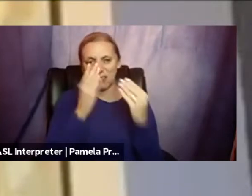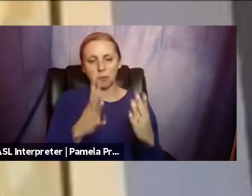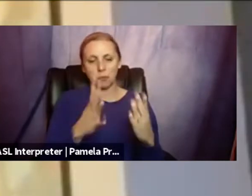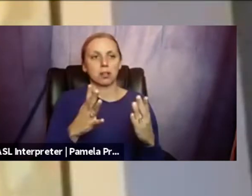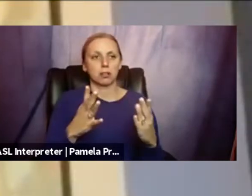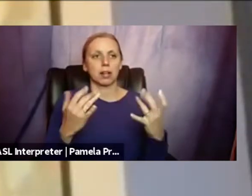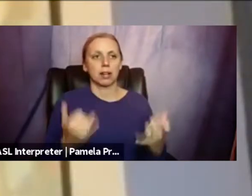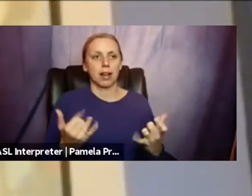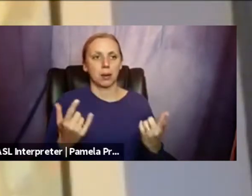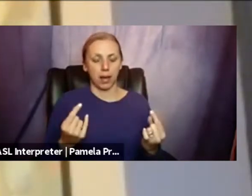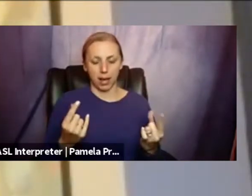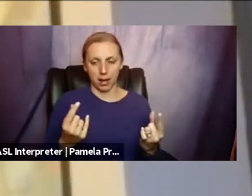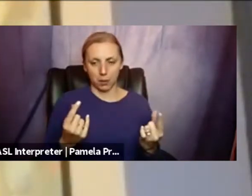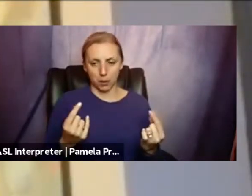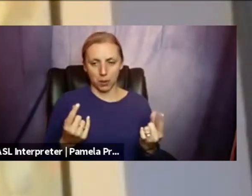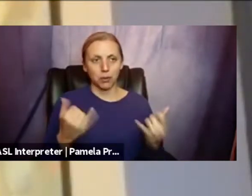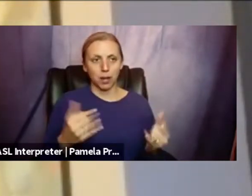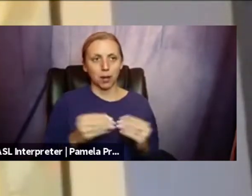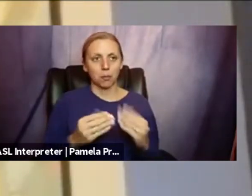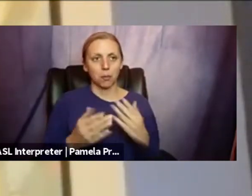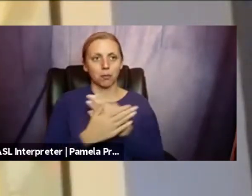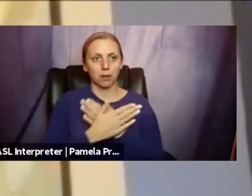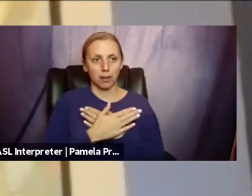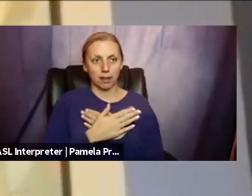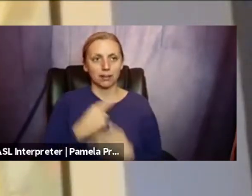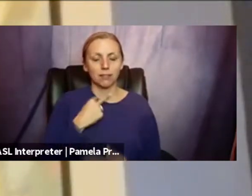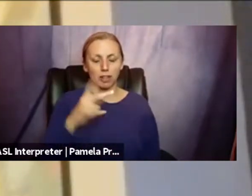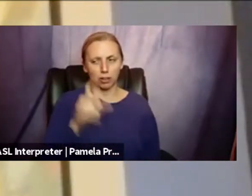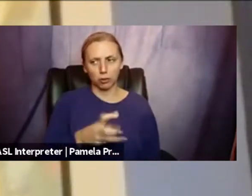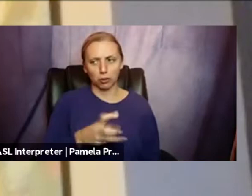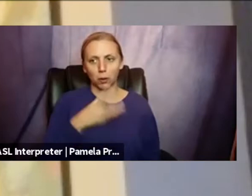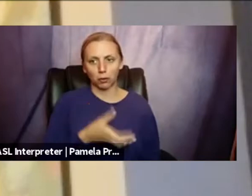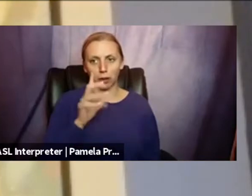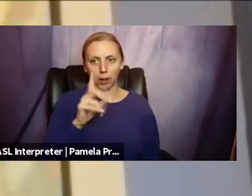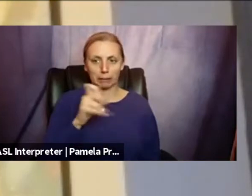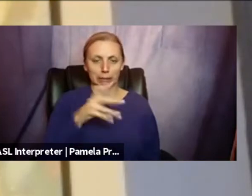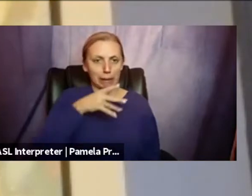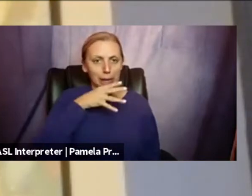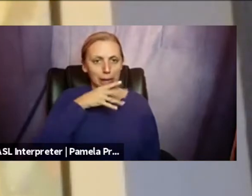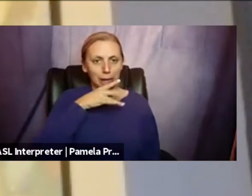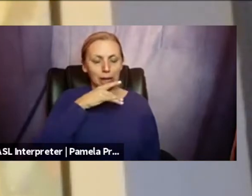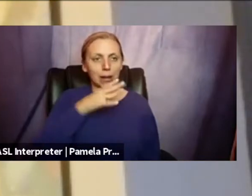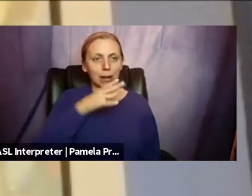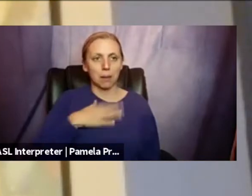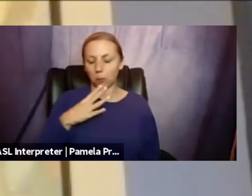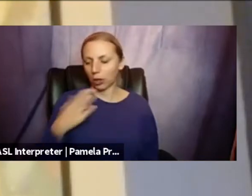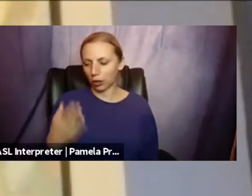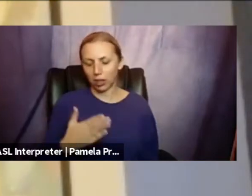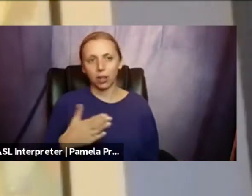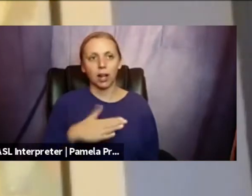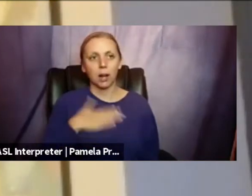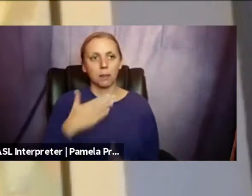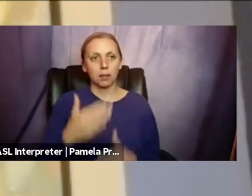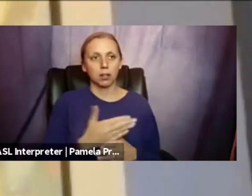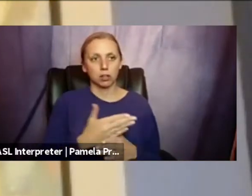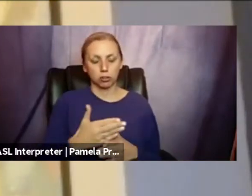my baritone voice, which should probably get some water, which is right here. So glad that it's right here. and to share space and gladly pass the